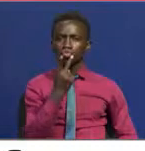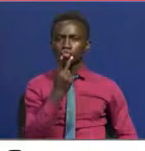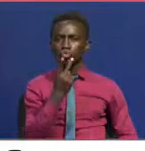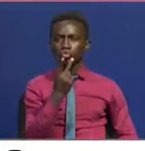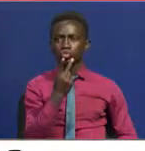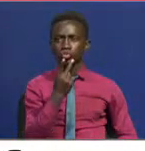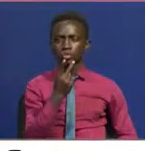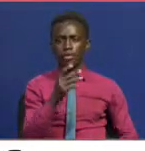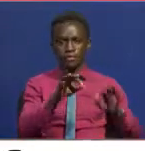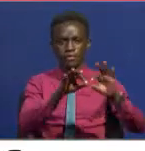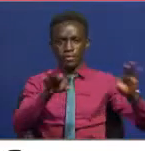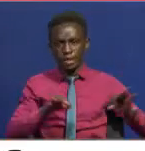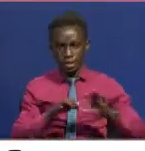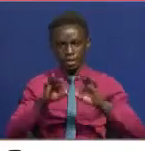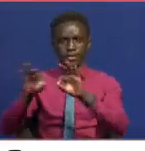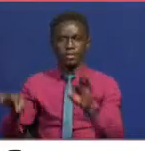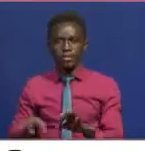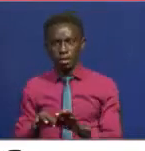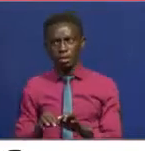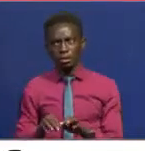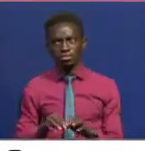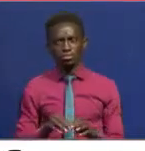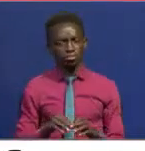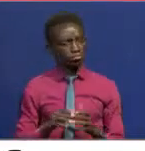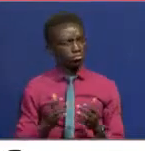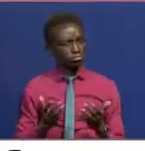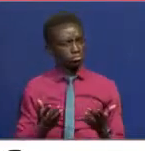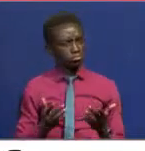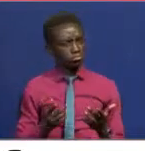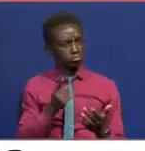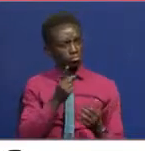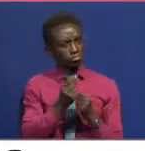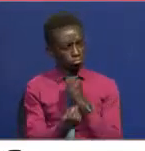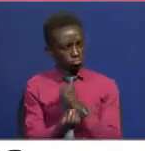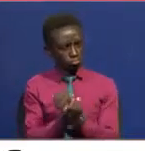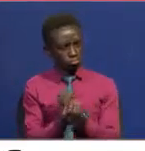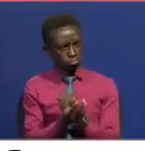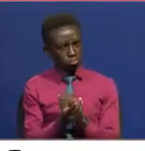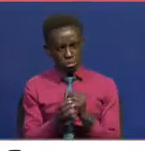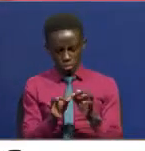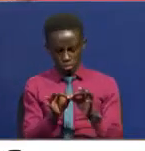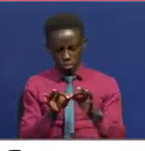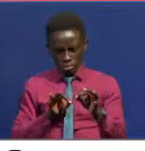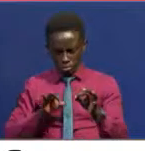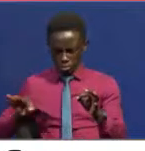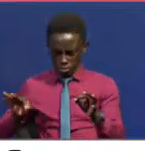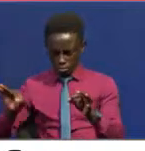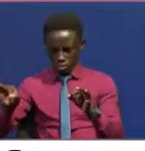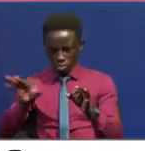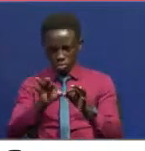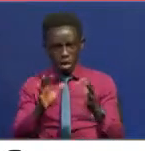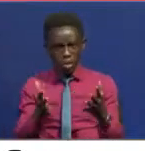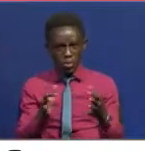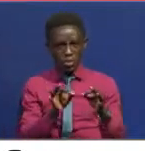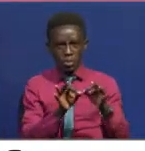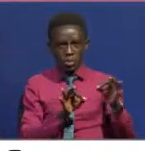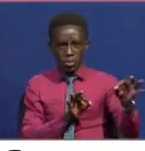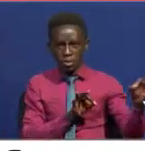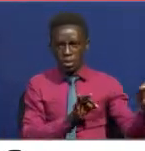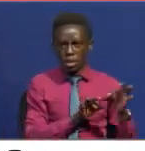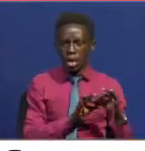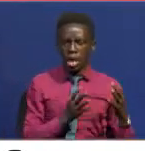on within the indoor arena. Yes. Just take us through, the size, the dimensions, and how you ensure that the